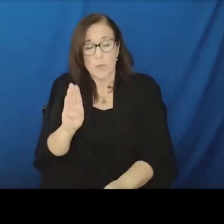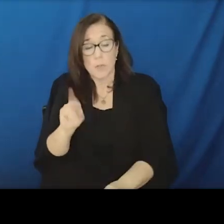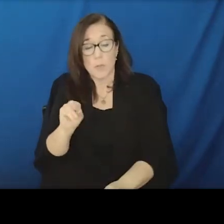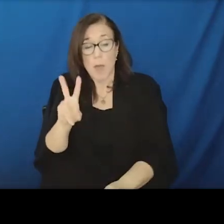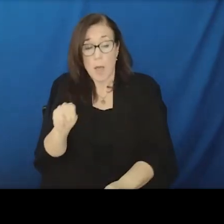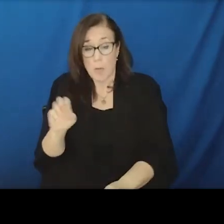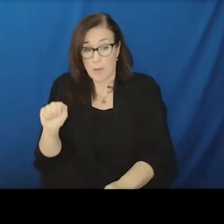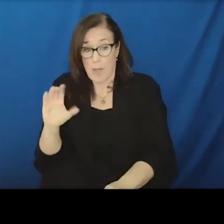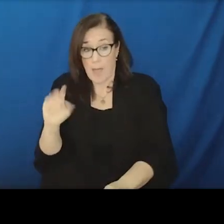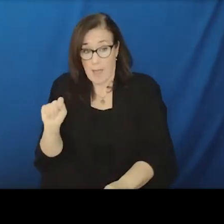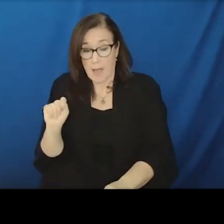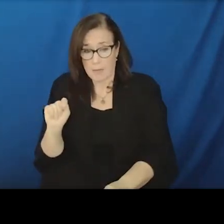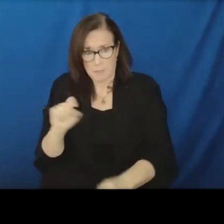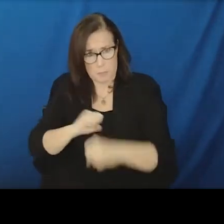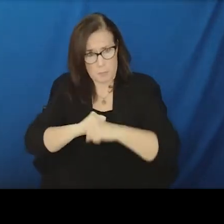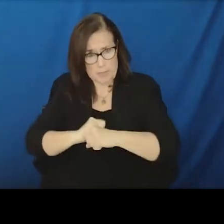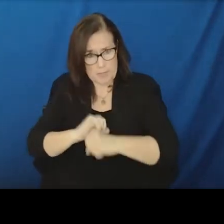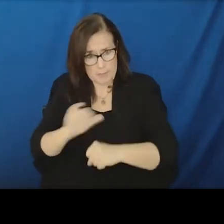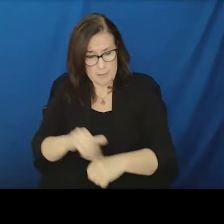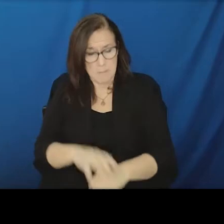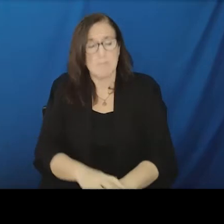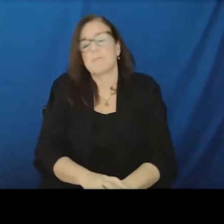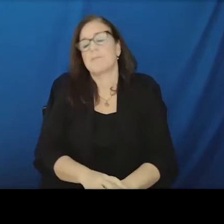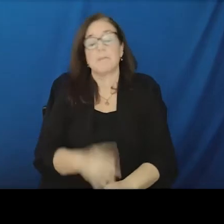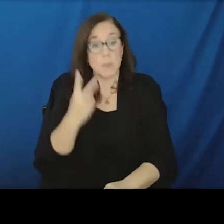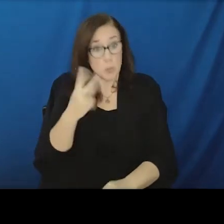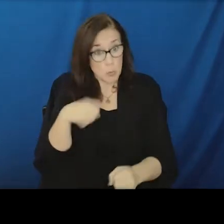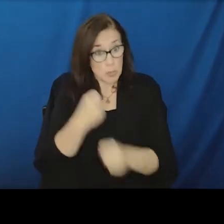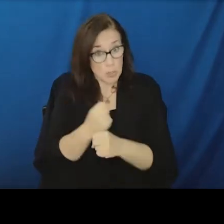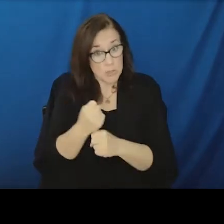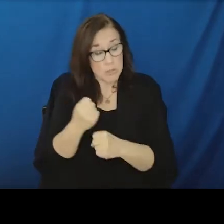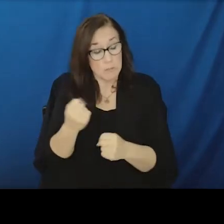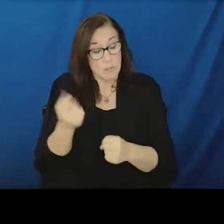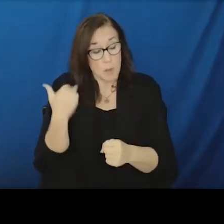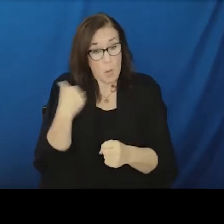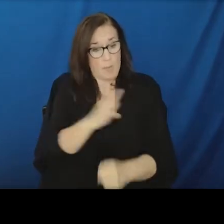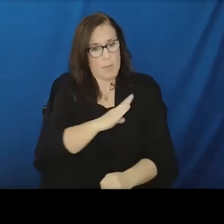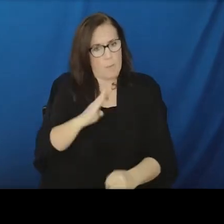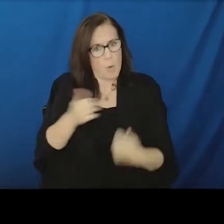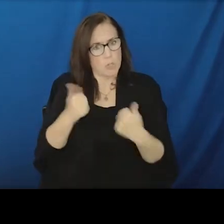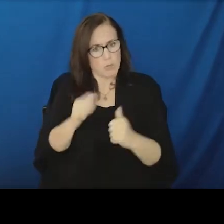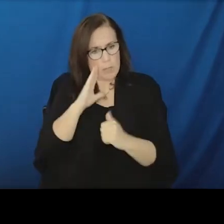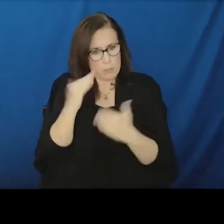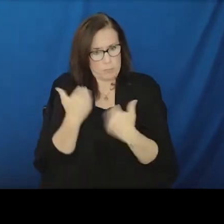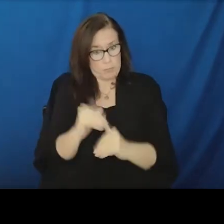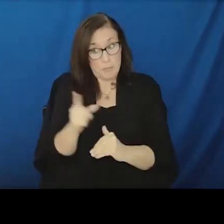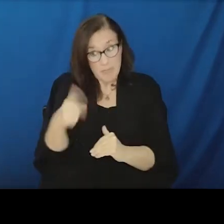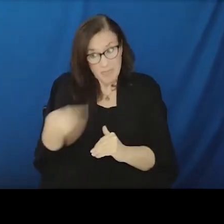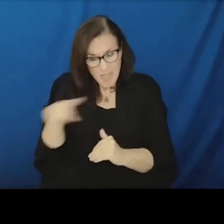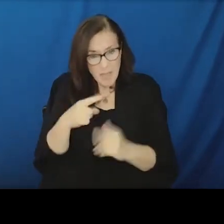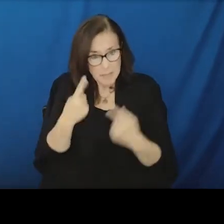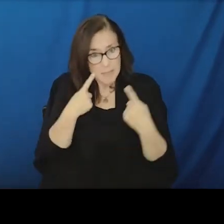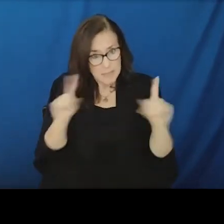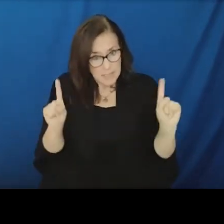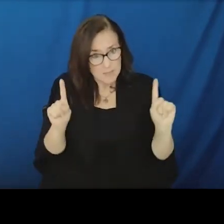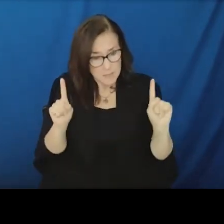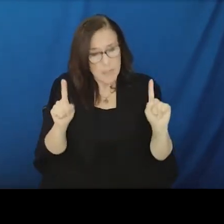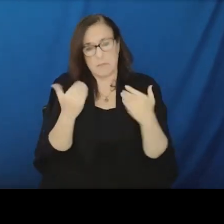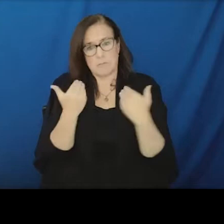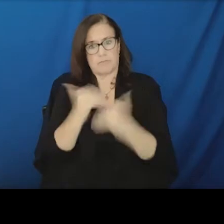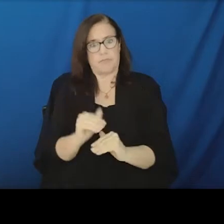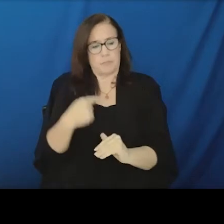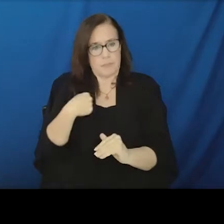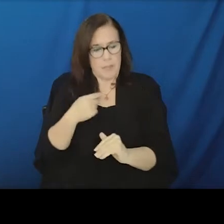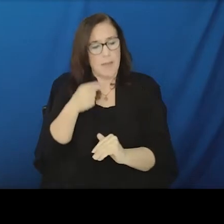just like to let you know that 2 years ago, the attempt was made to constrain me. In fact, they were successful at a City College